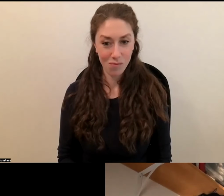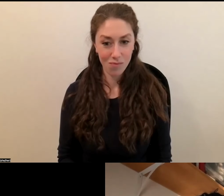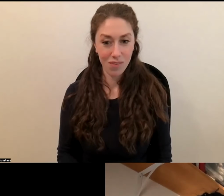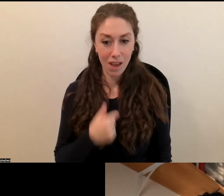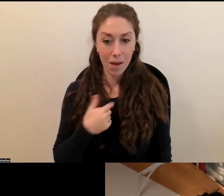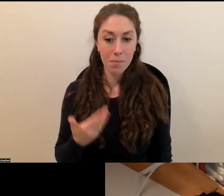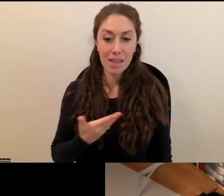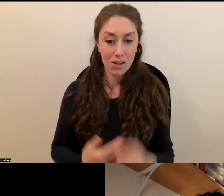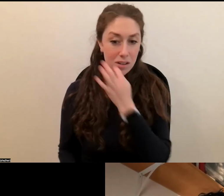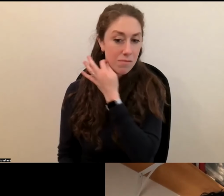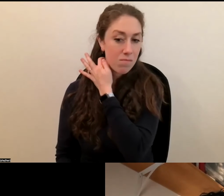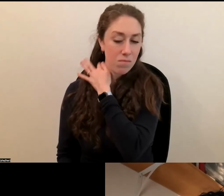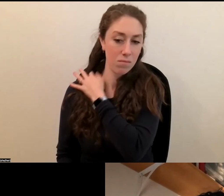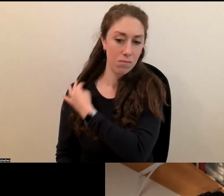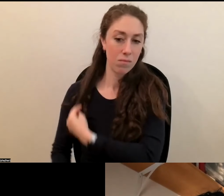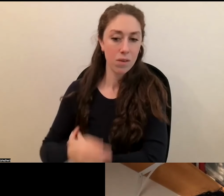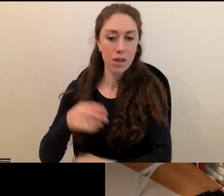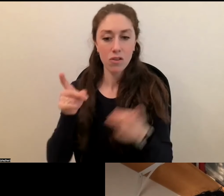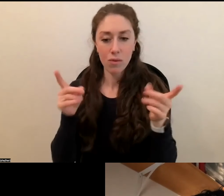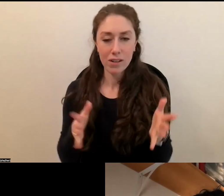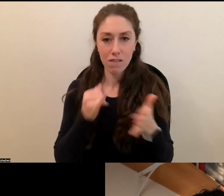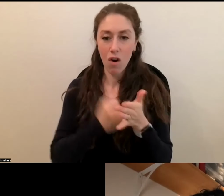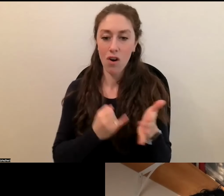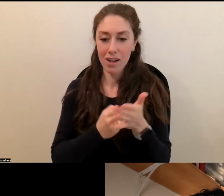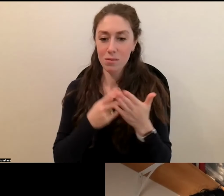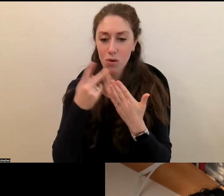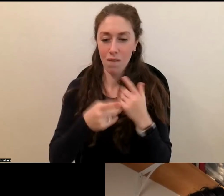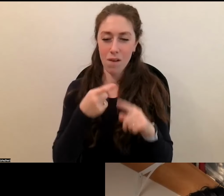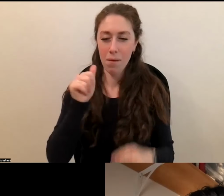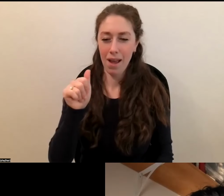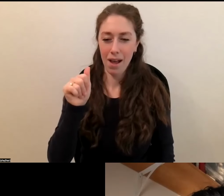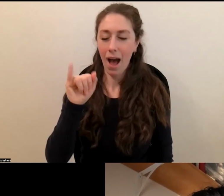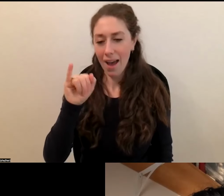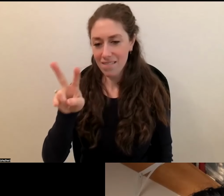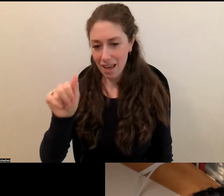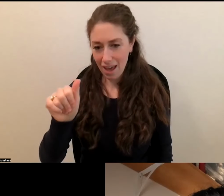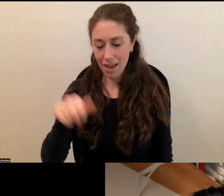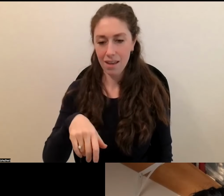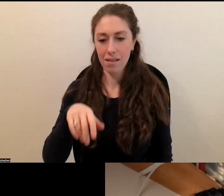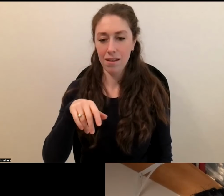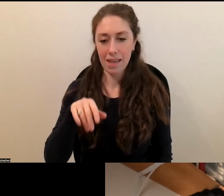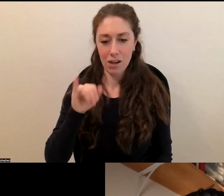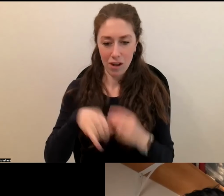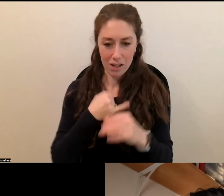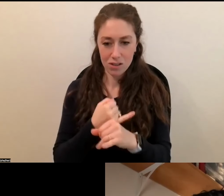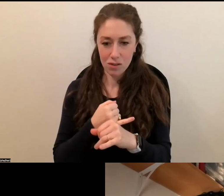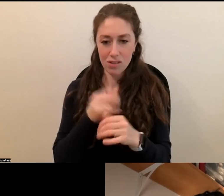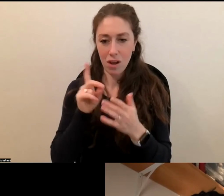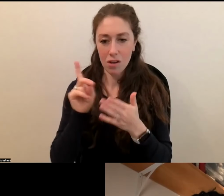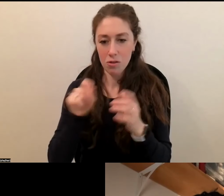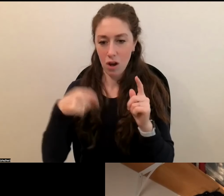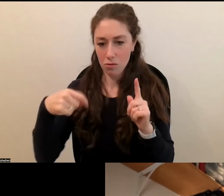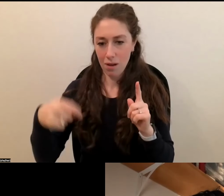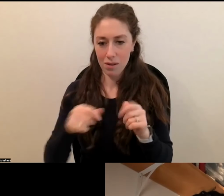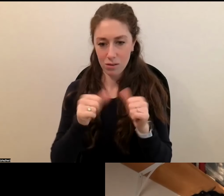here as the Director of Artist Programs from IDA, the International Documentary Association. Every other year, we